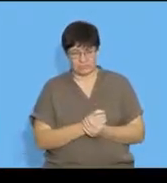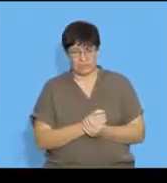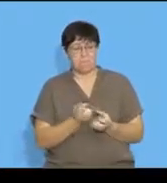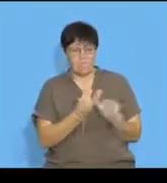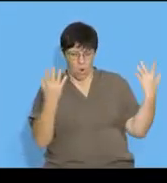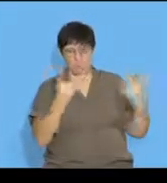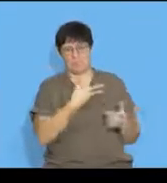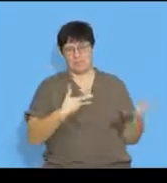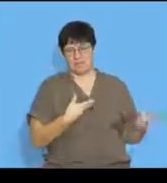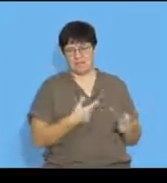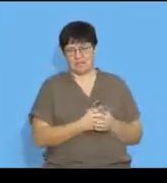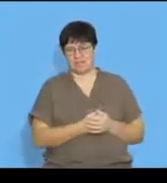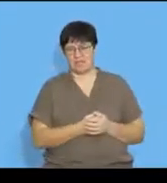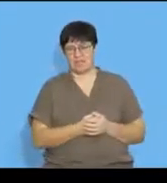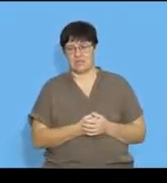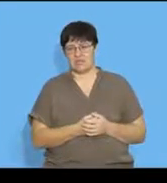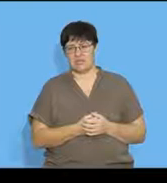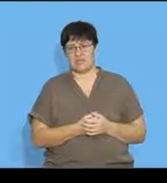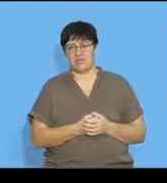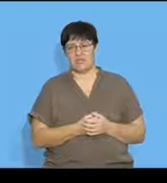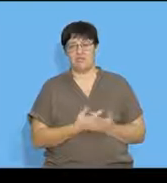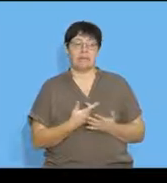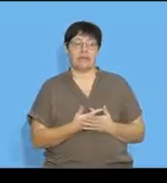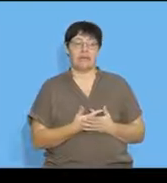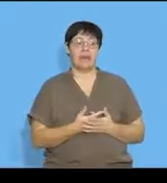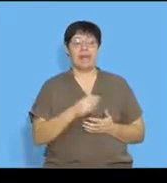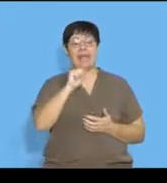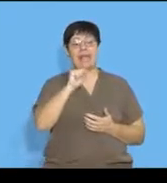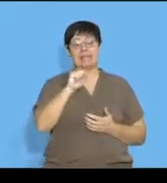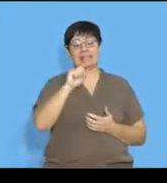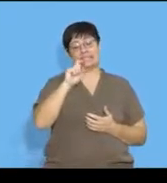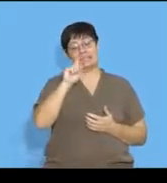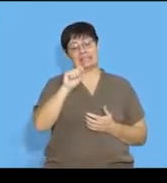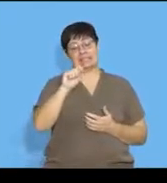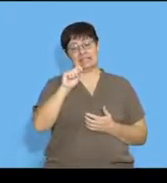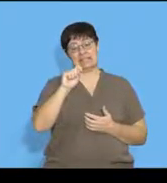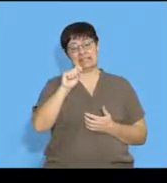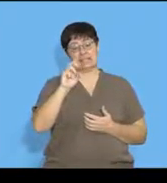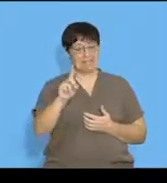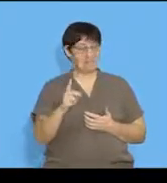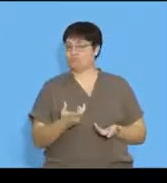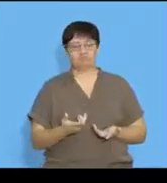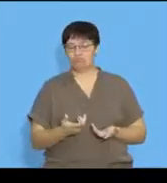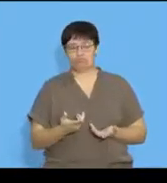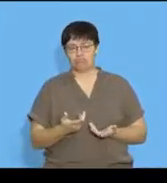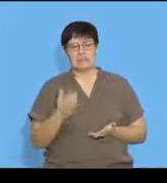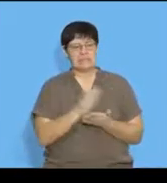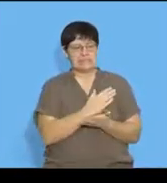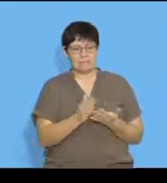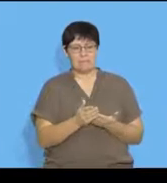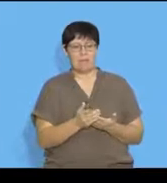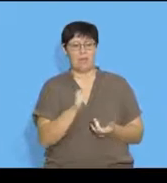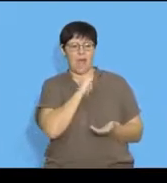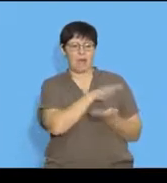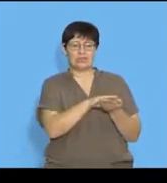women. It's not necessarily a sexually transmitted disease either. Some women get it just by certain